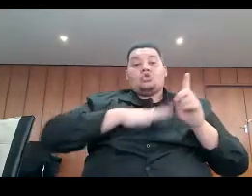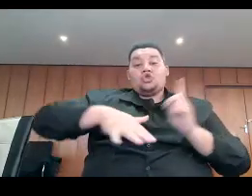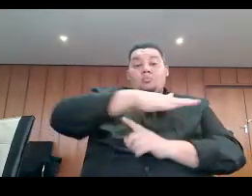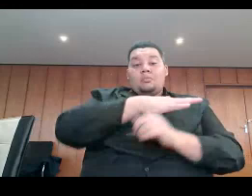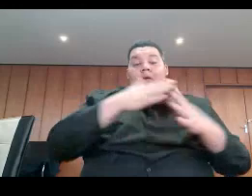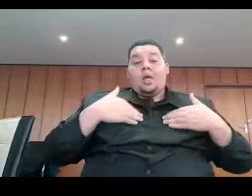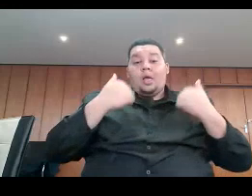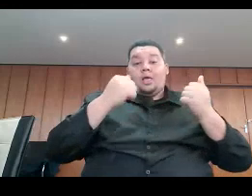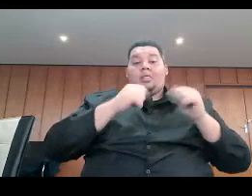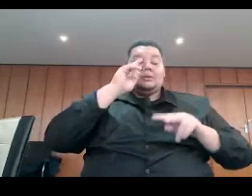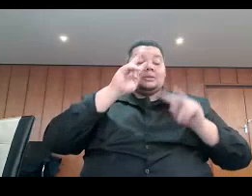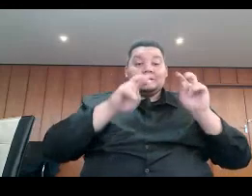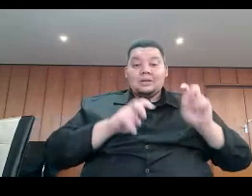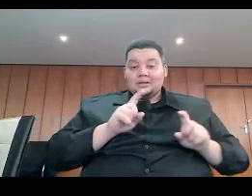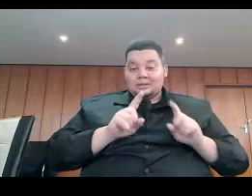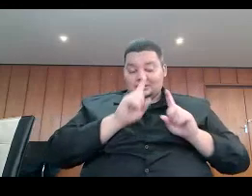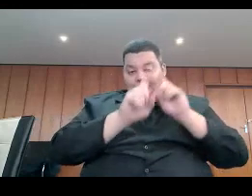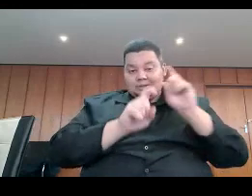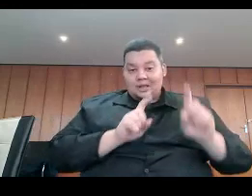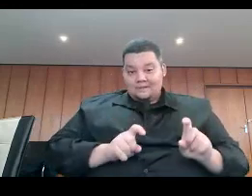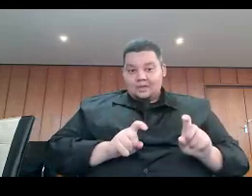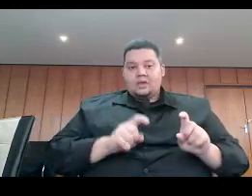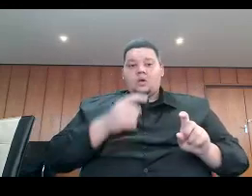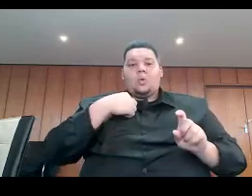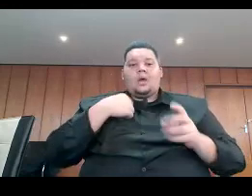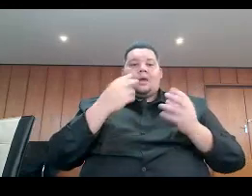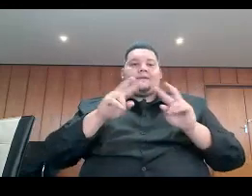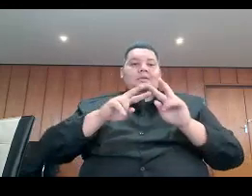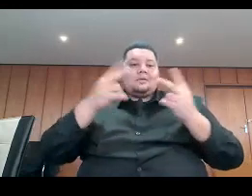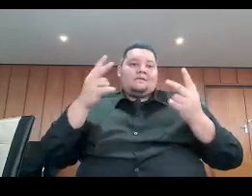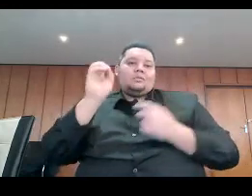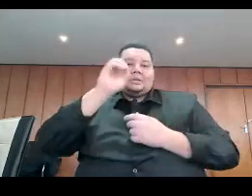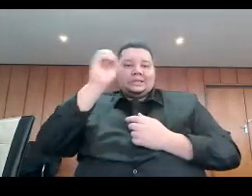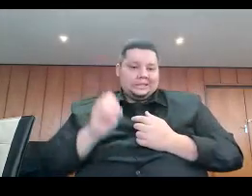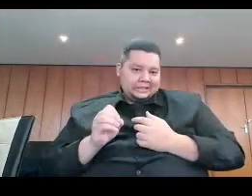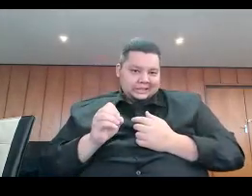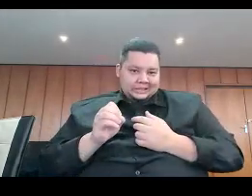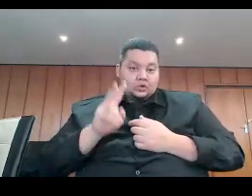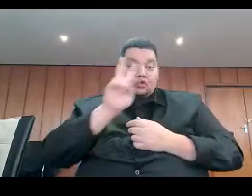we're getting to a different point, and that is getting very worrying.